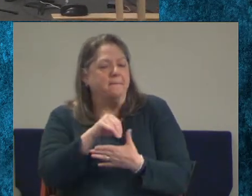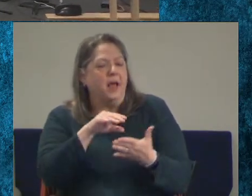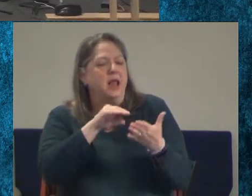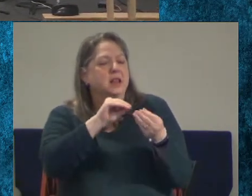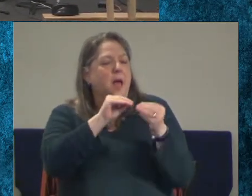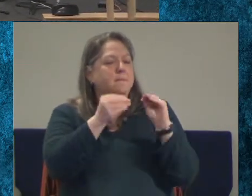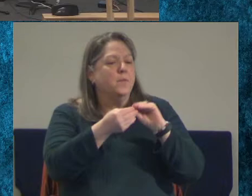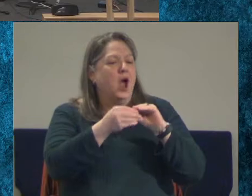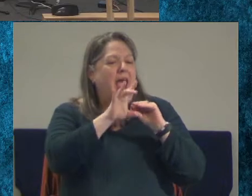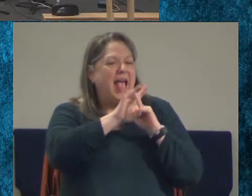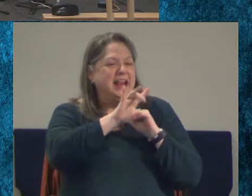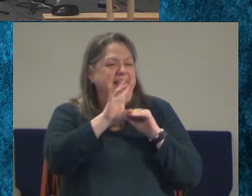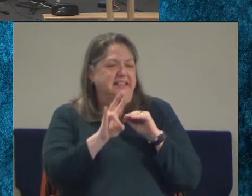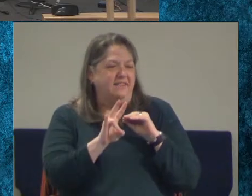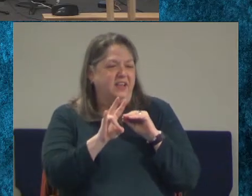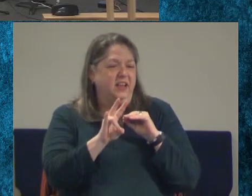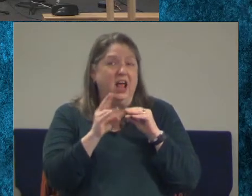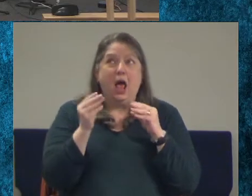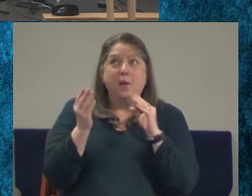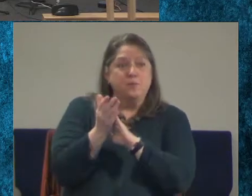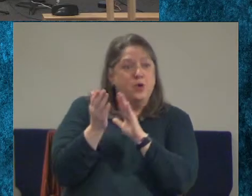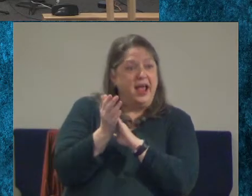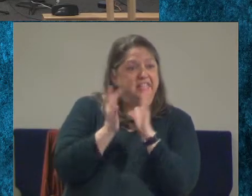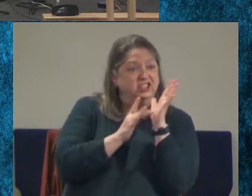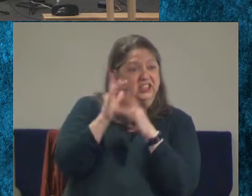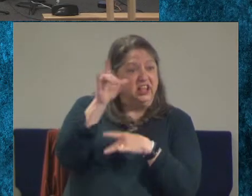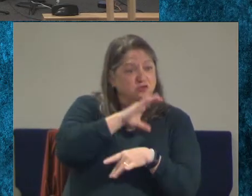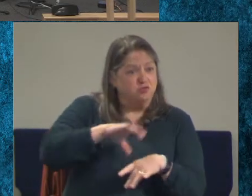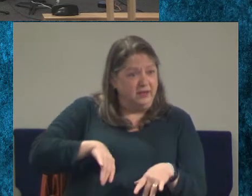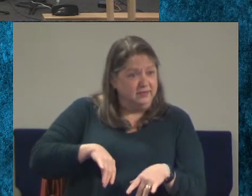Jesus Christ Be Praised. We have four verses we'll sing.